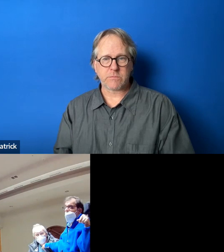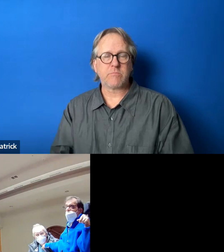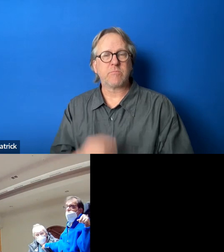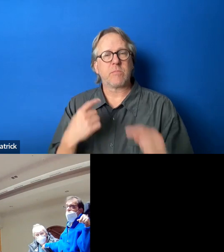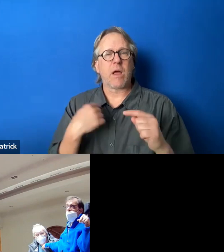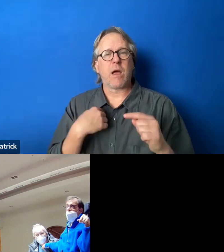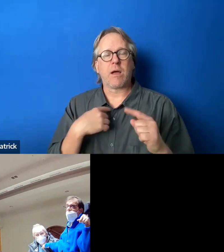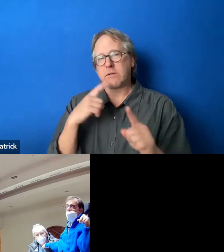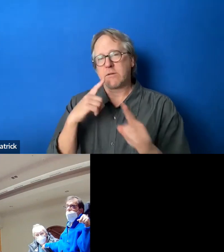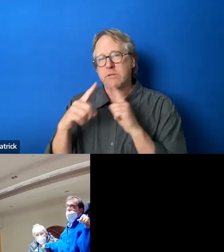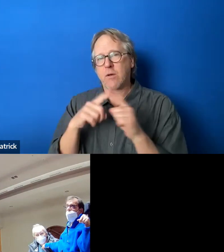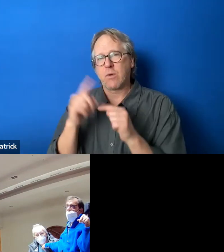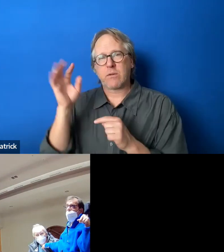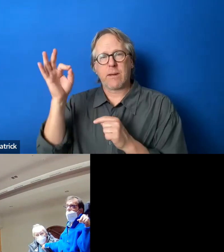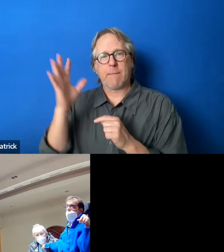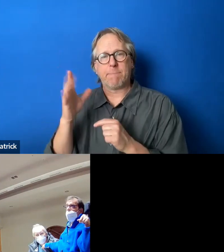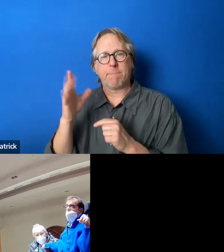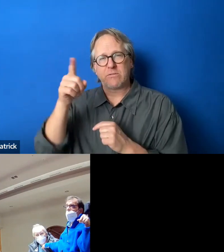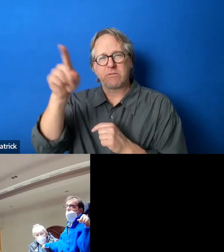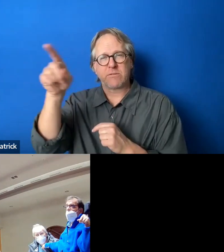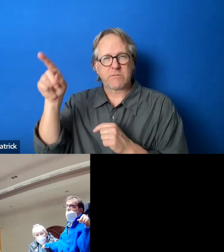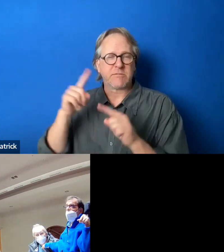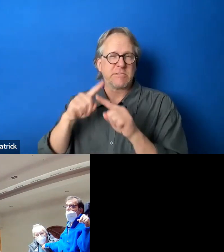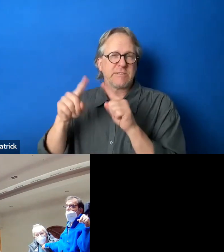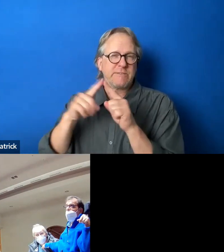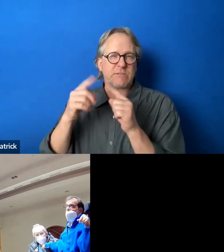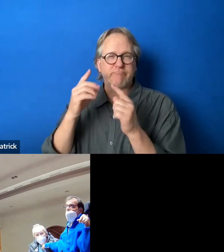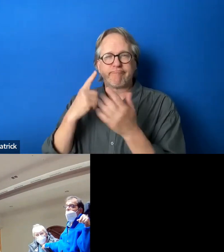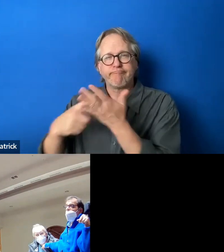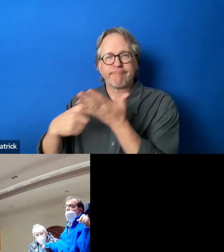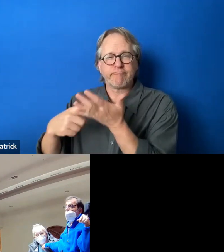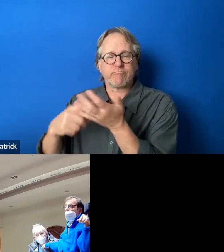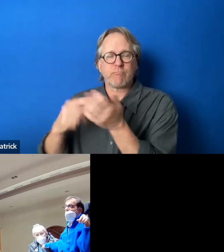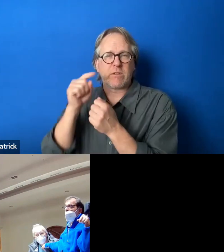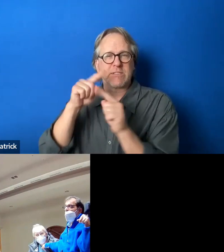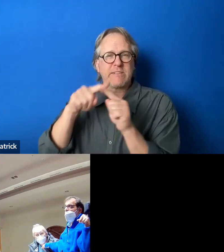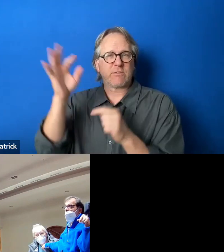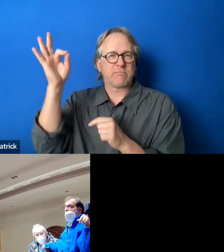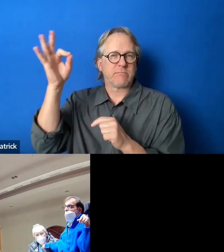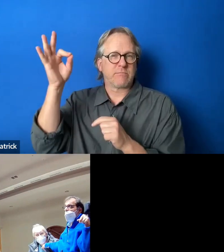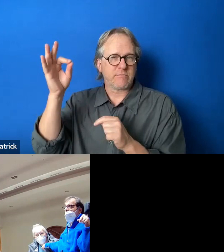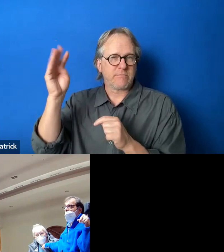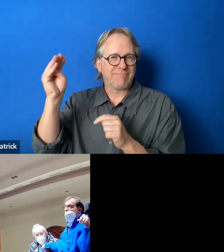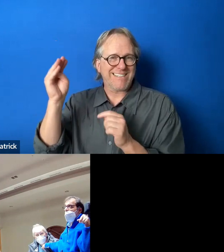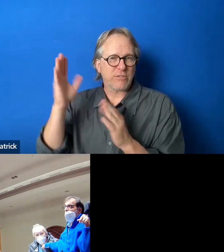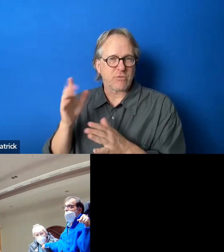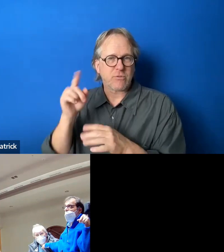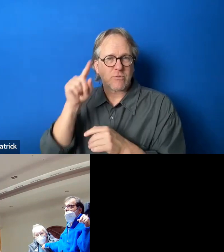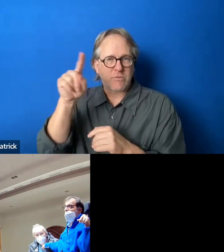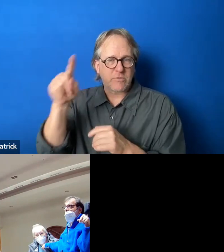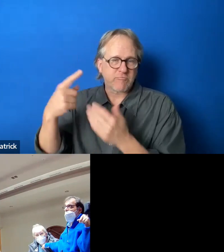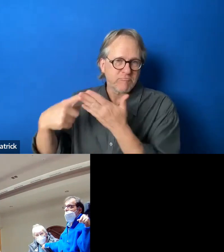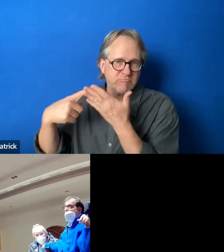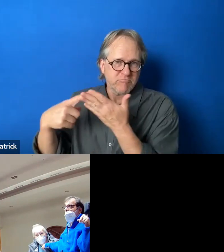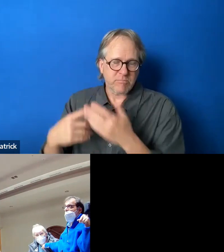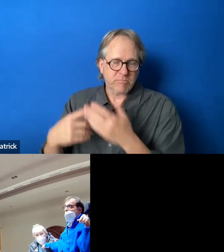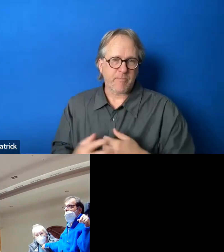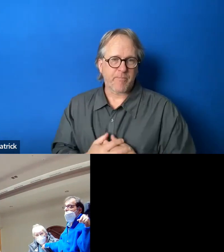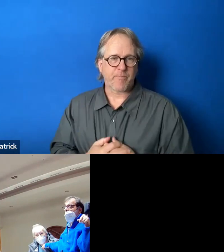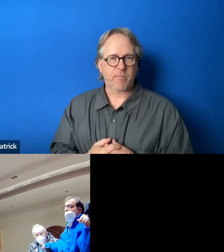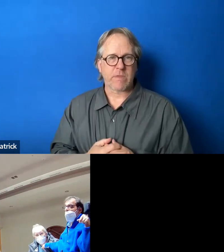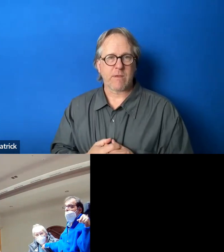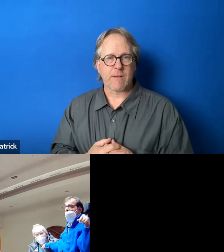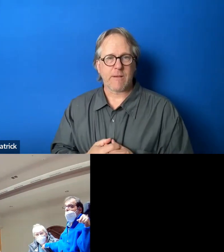the ministers in beloved conversations. She pointed out that class is one of